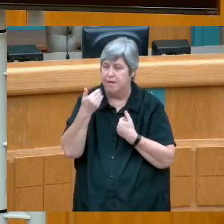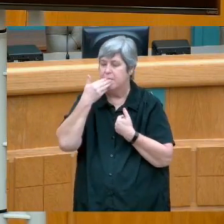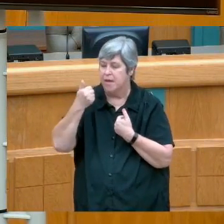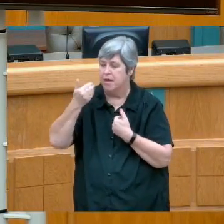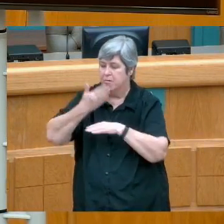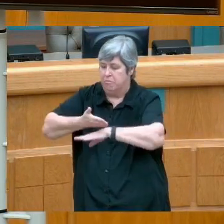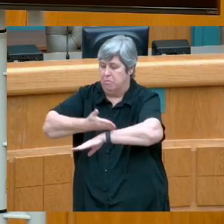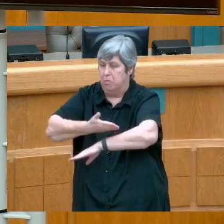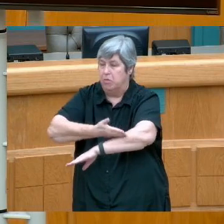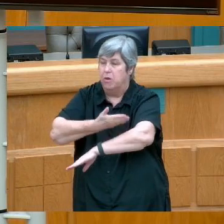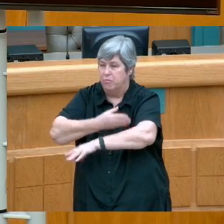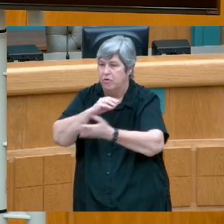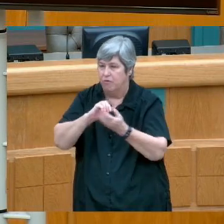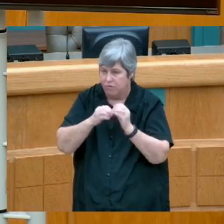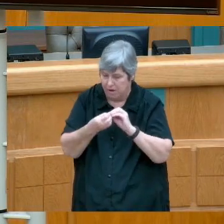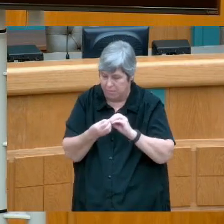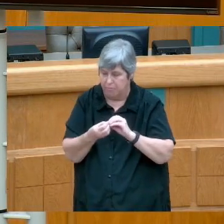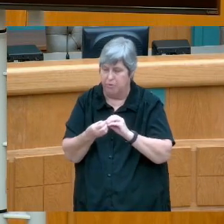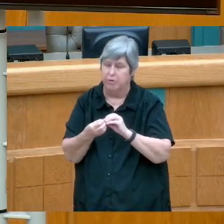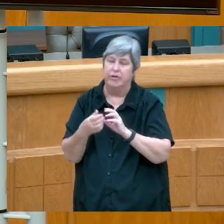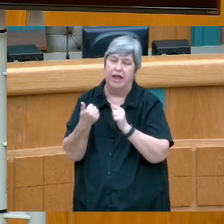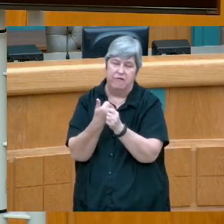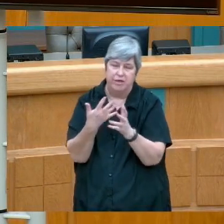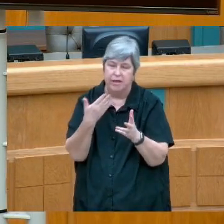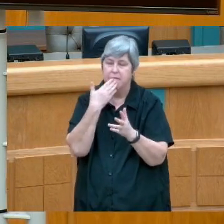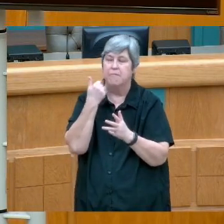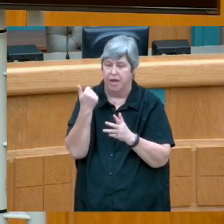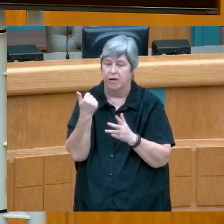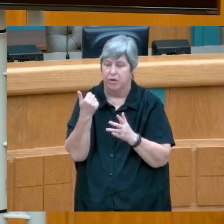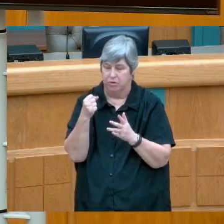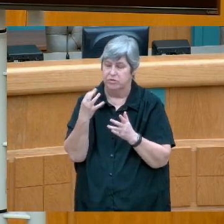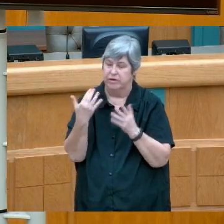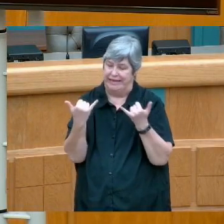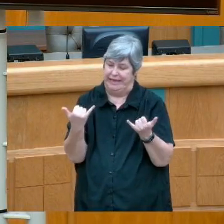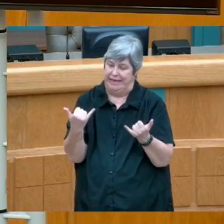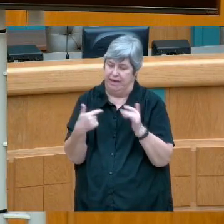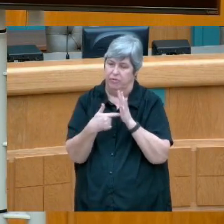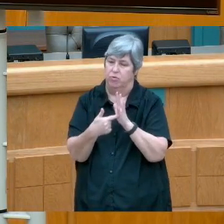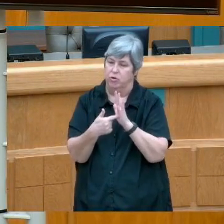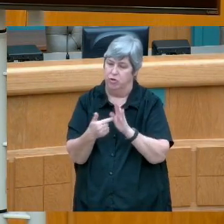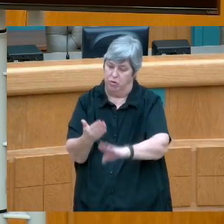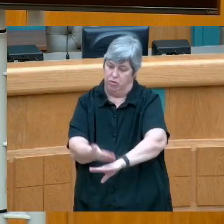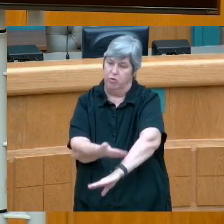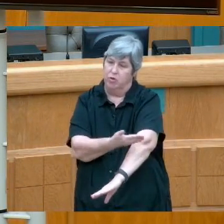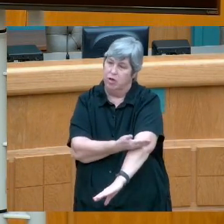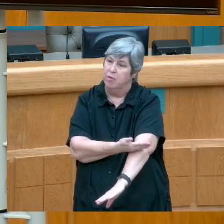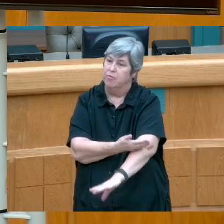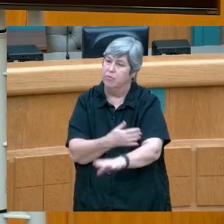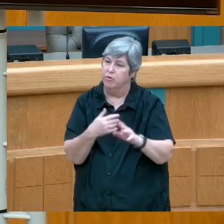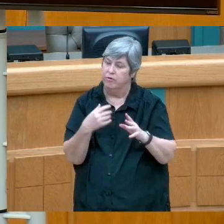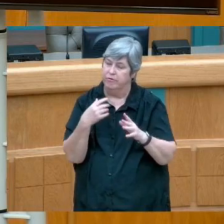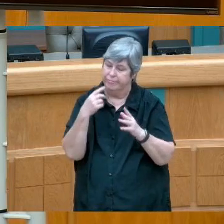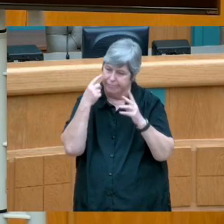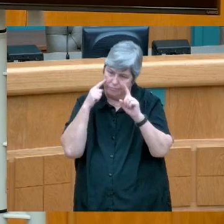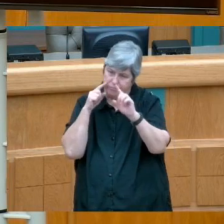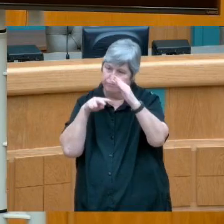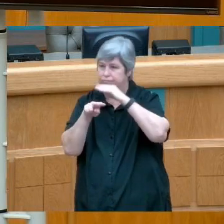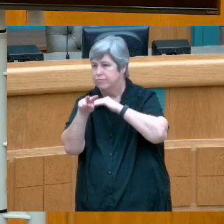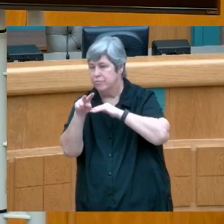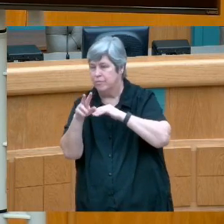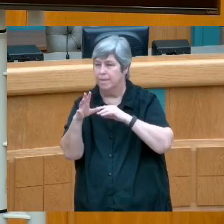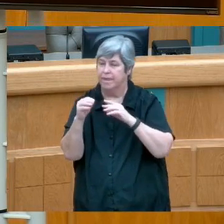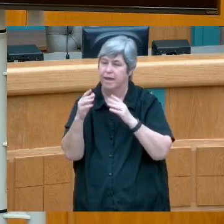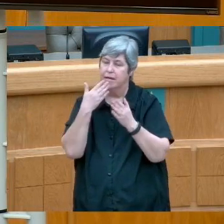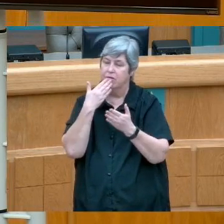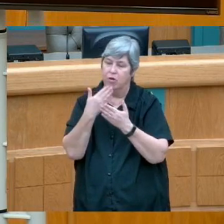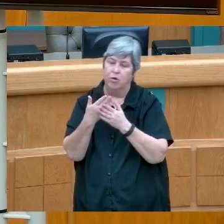The models are better, the data is more, and so we're going to show today some improved modeling and a little more clear, concise modeling